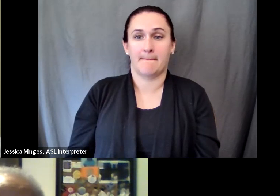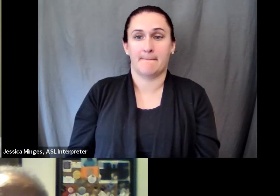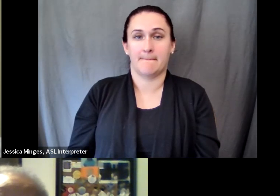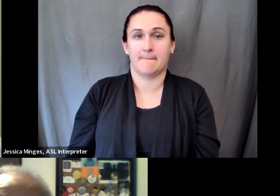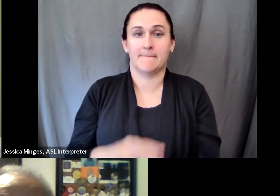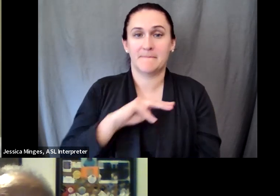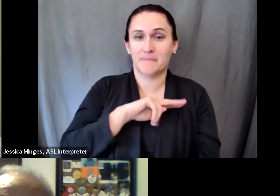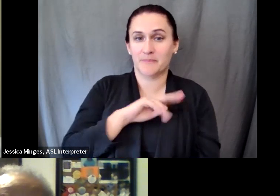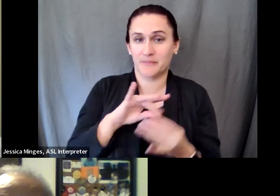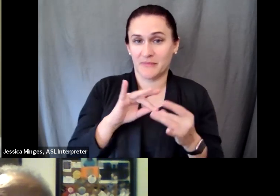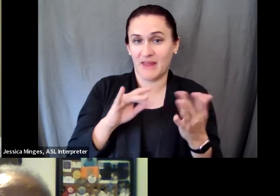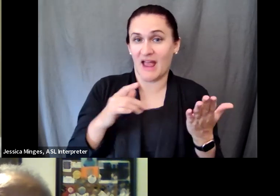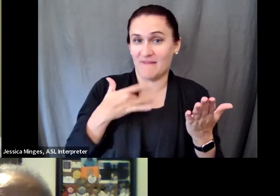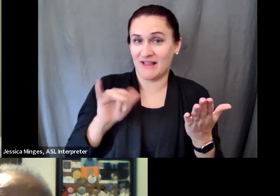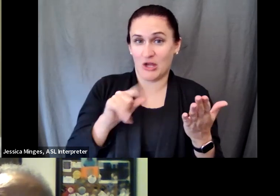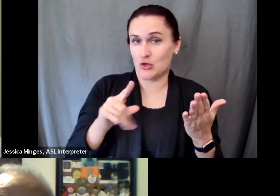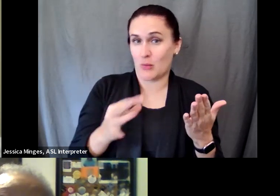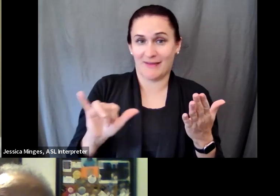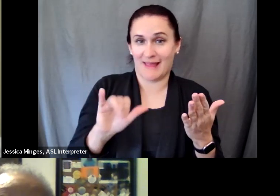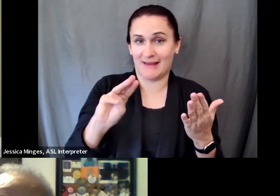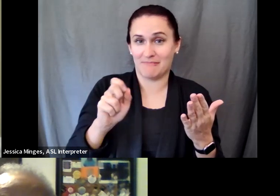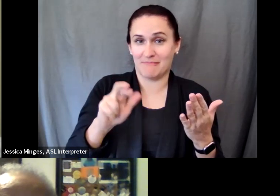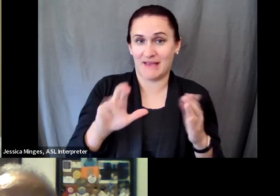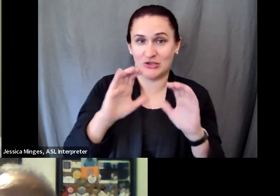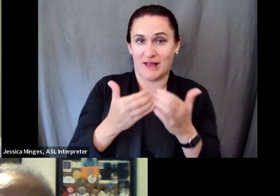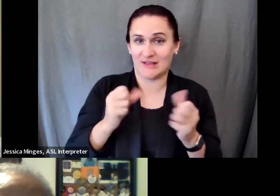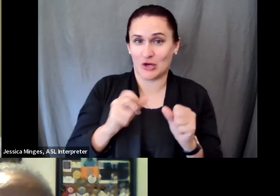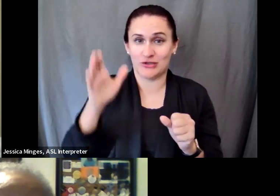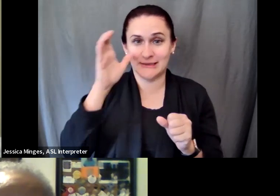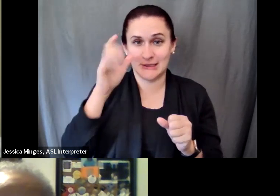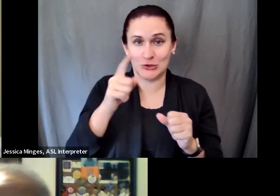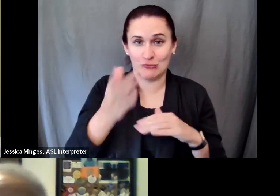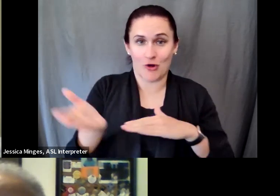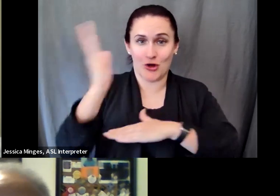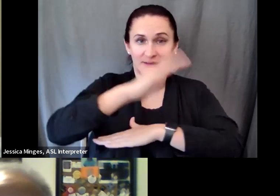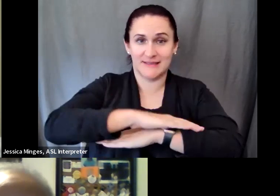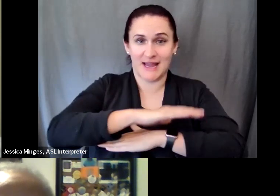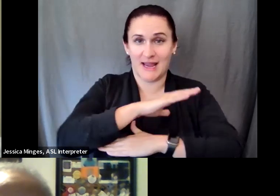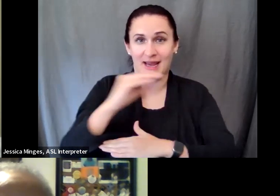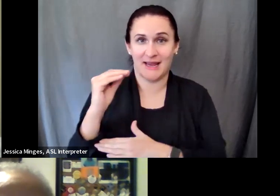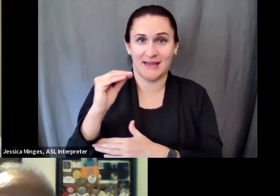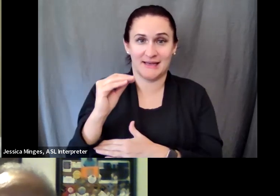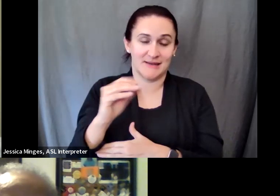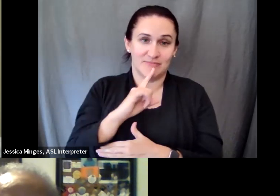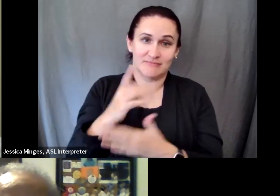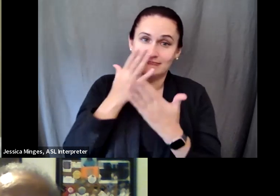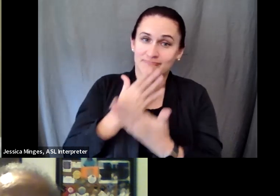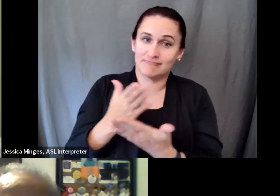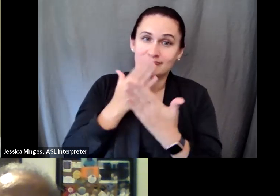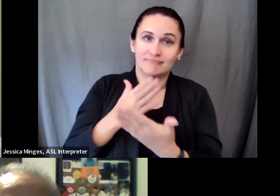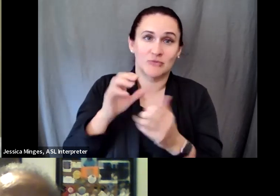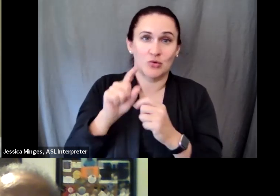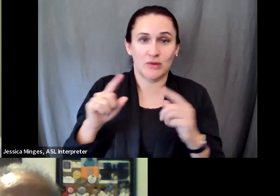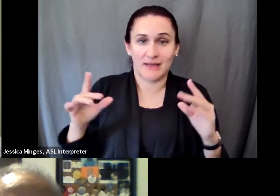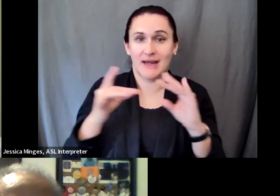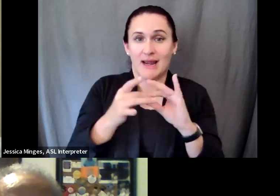This is Michelle. I feel like you are a master class. I could just listen to you like all day. And I'm so grateful that you connected. And